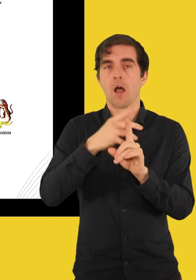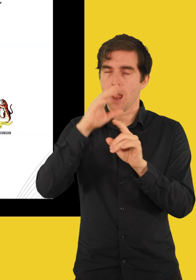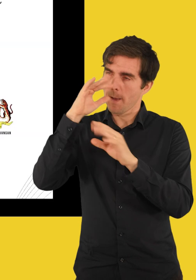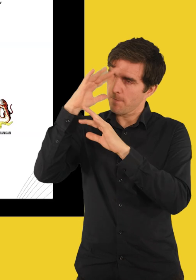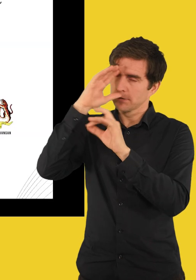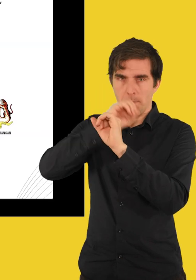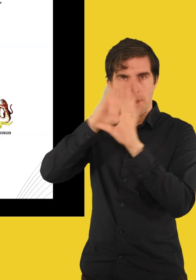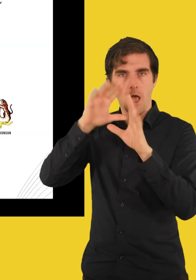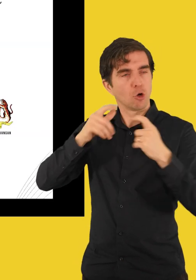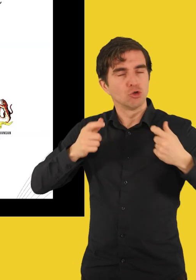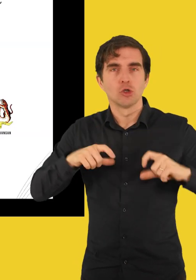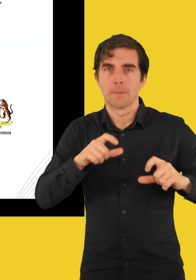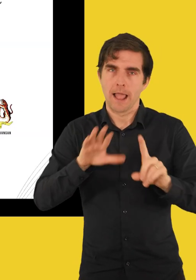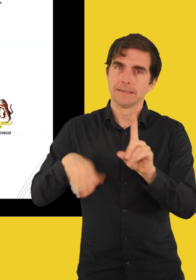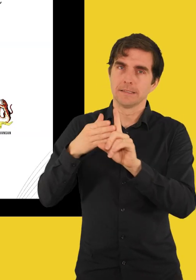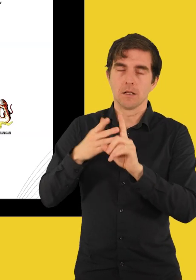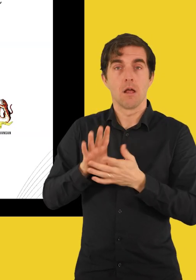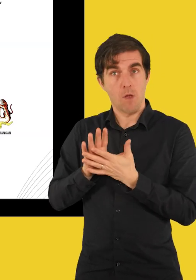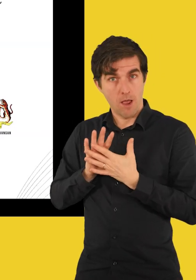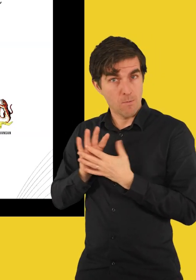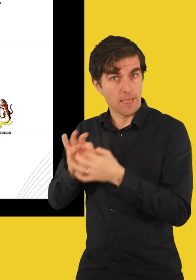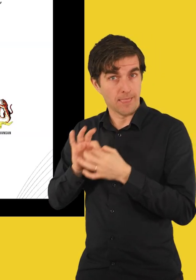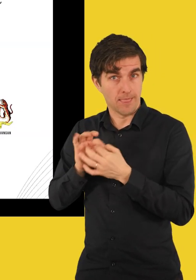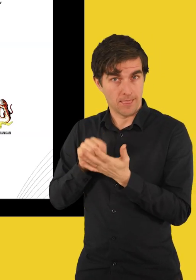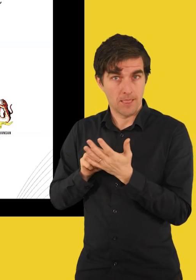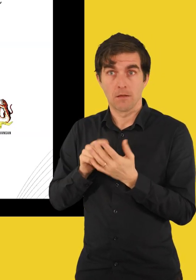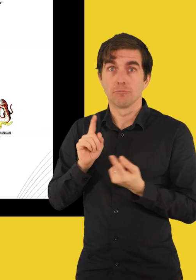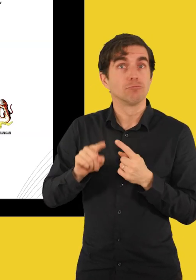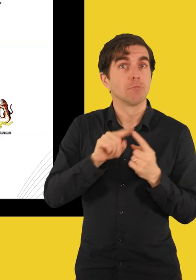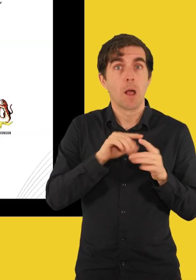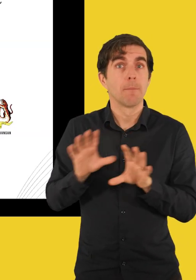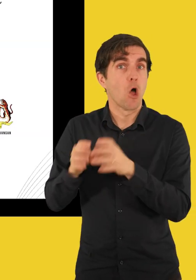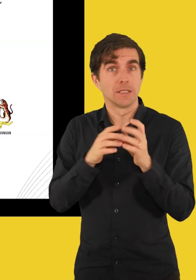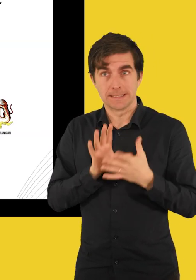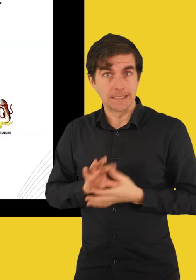sustainable development. We are working together with all the parties.